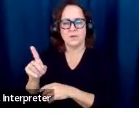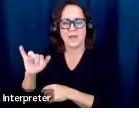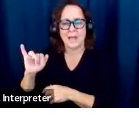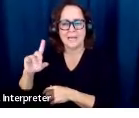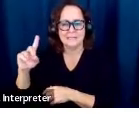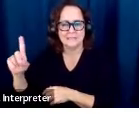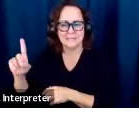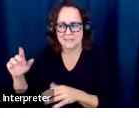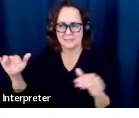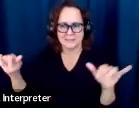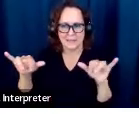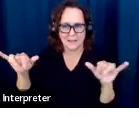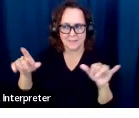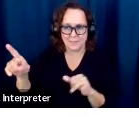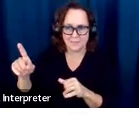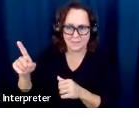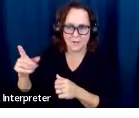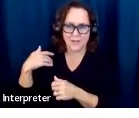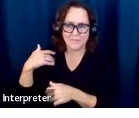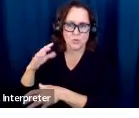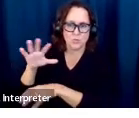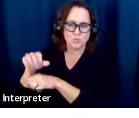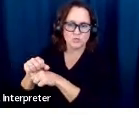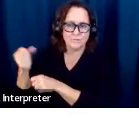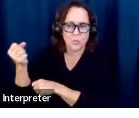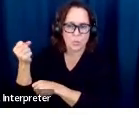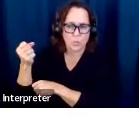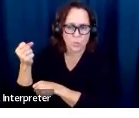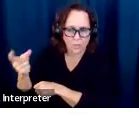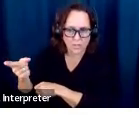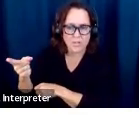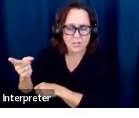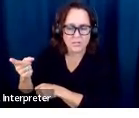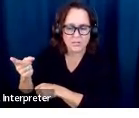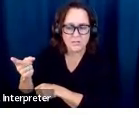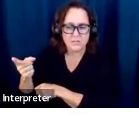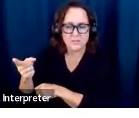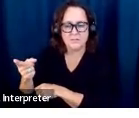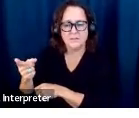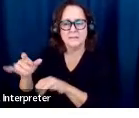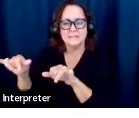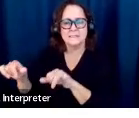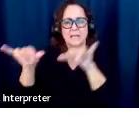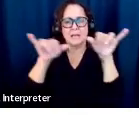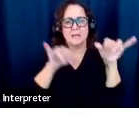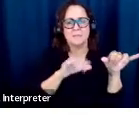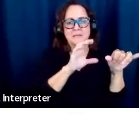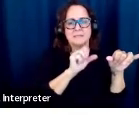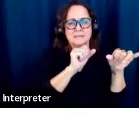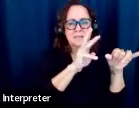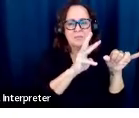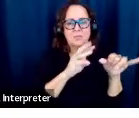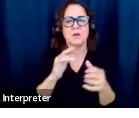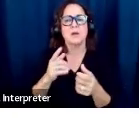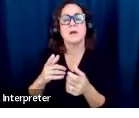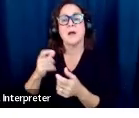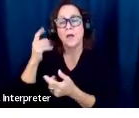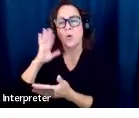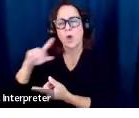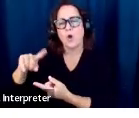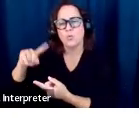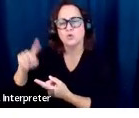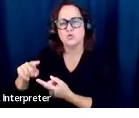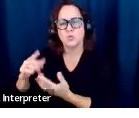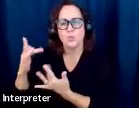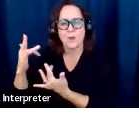wanting to make sure that those groups are also given a spot on the CSW, which again supports reducing the waiting list by helping people who